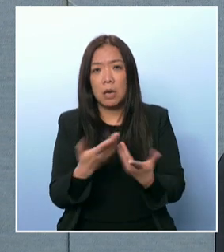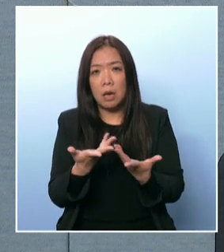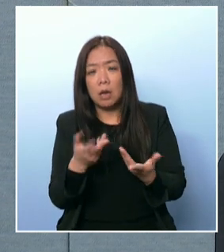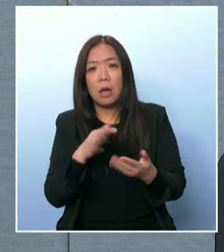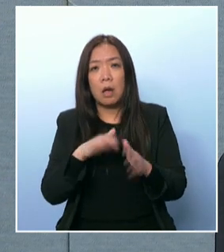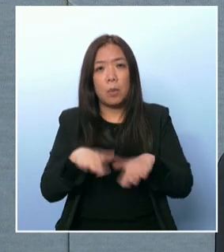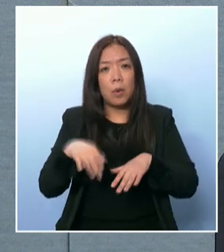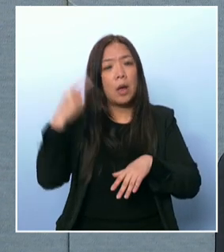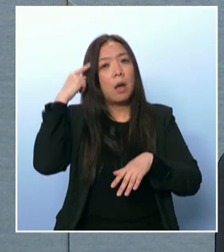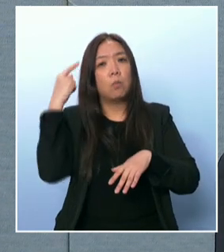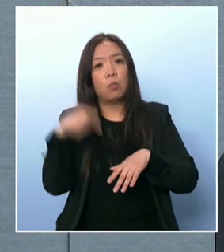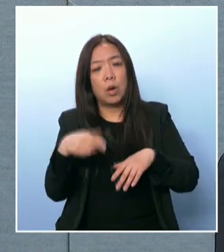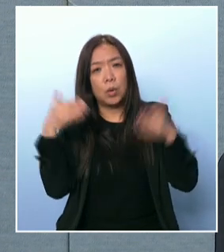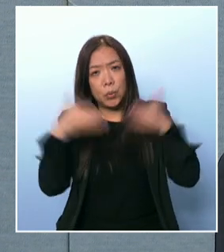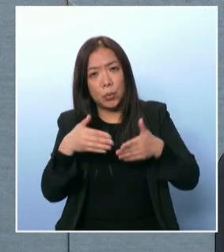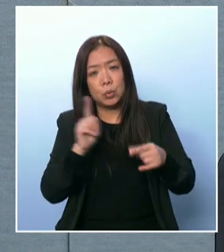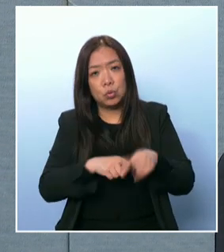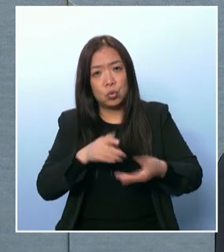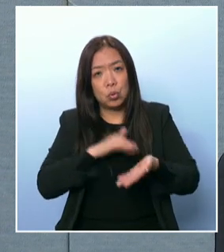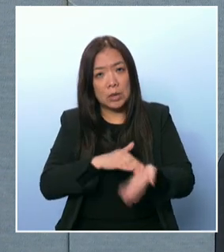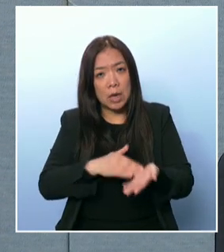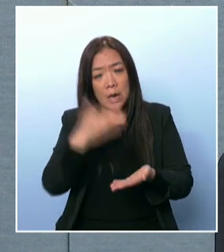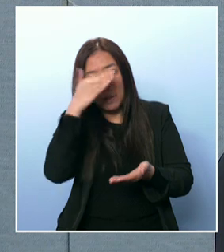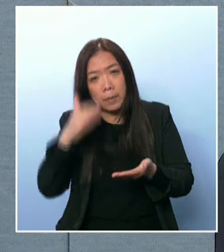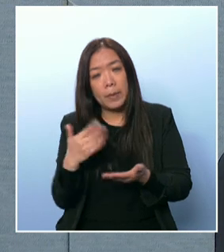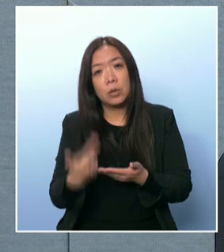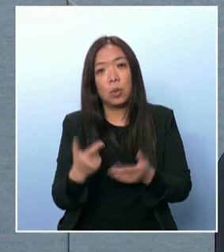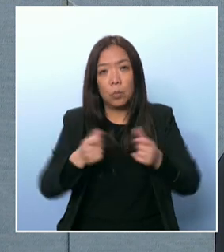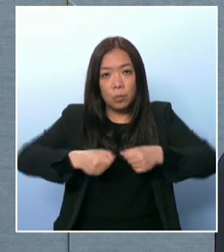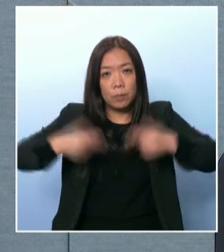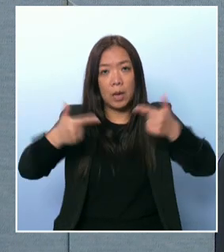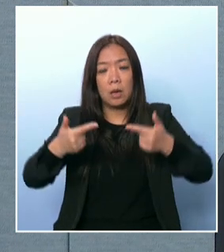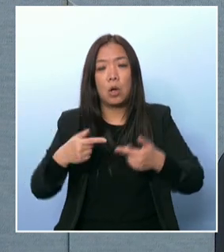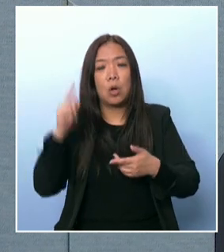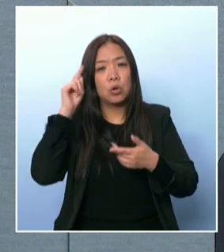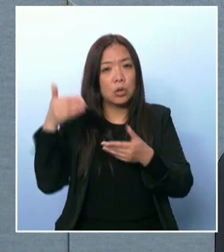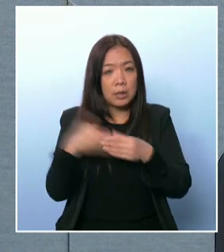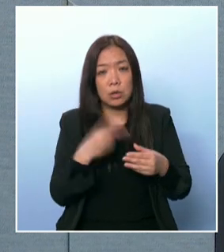of Chinese medicine. In particular, the public has become more